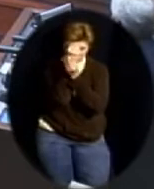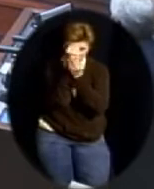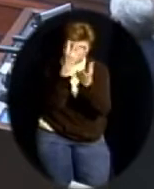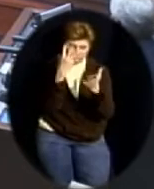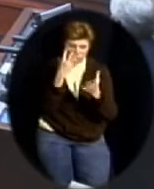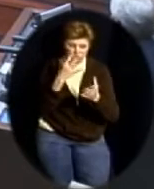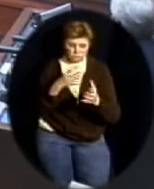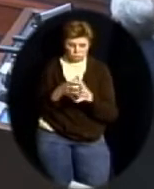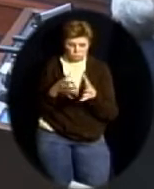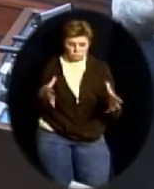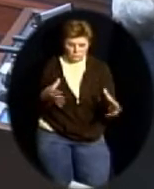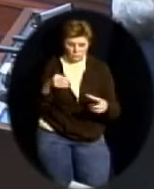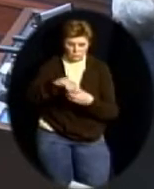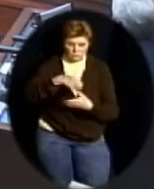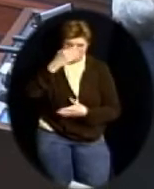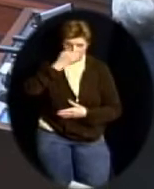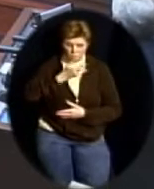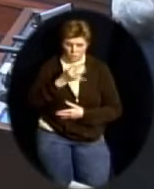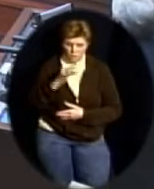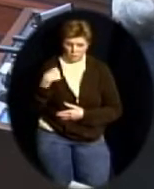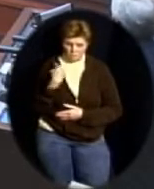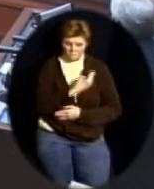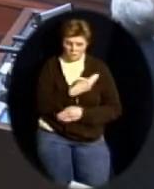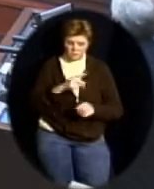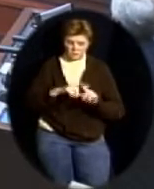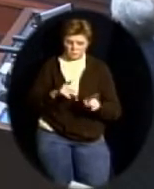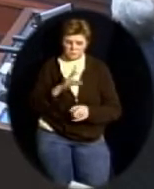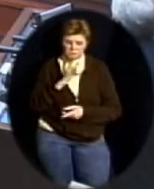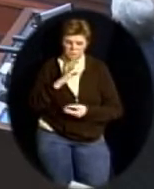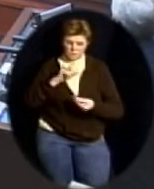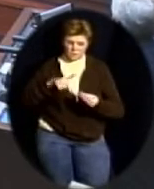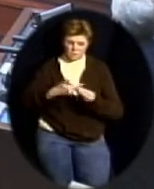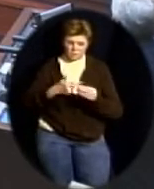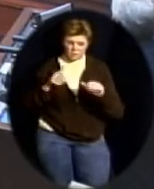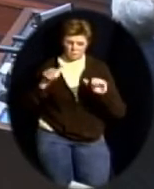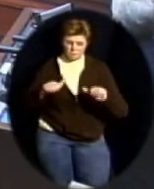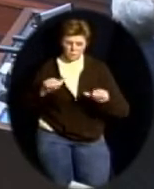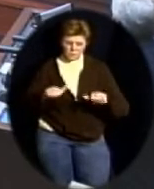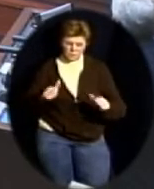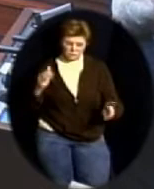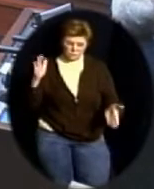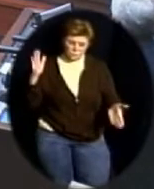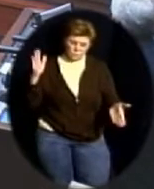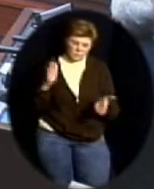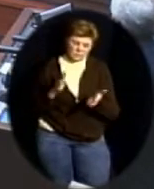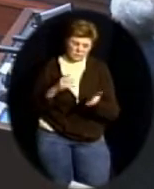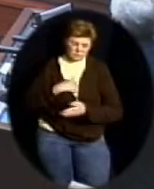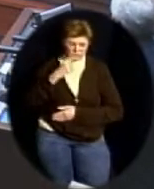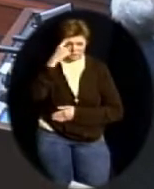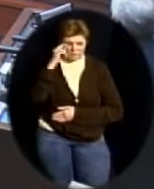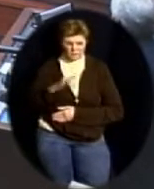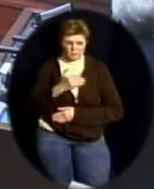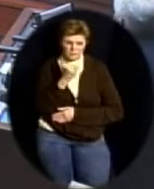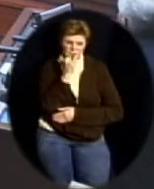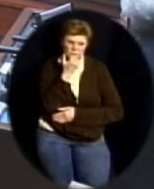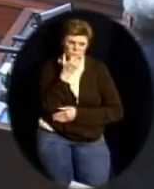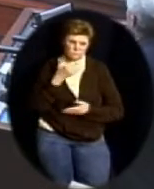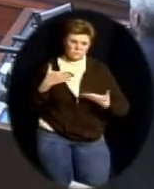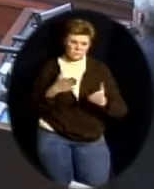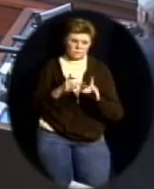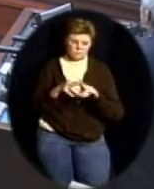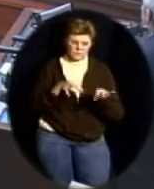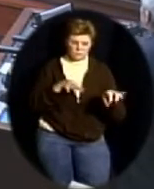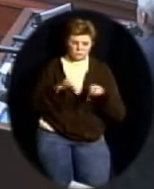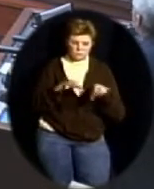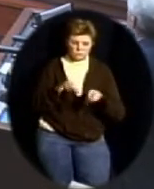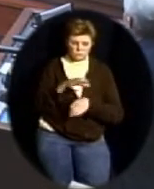of an insinuation of potential reductions. I think that's the wrong way to look at it. I think if we look at the history of how the district is operated with